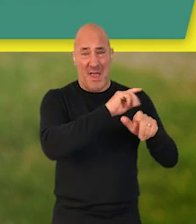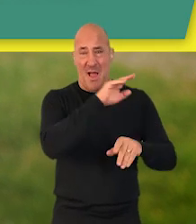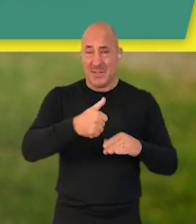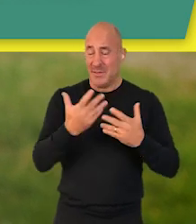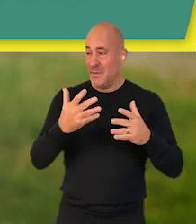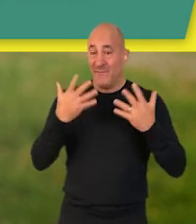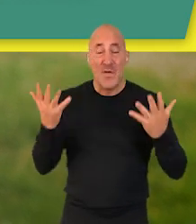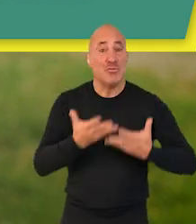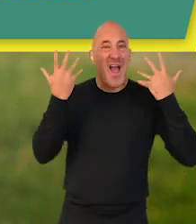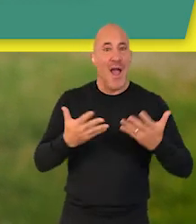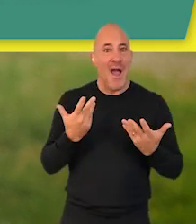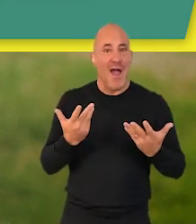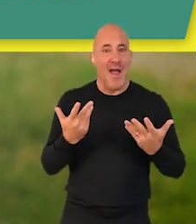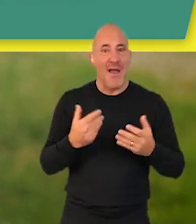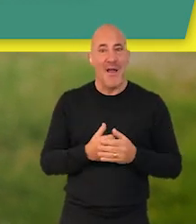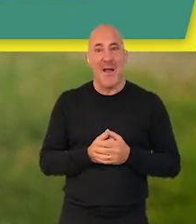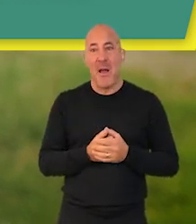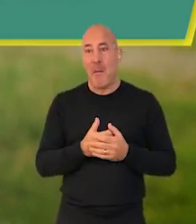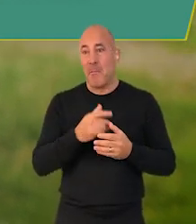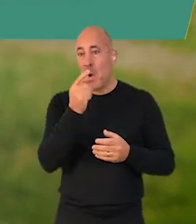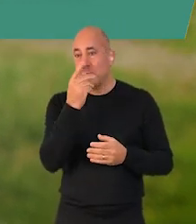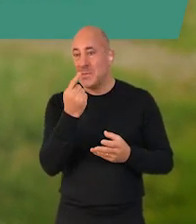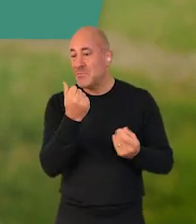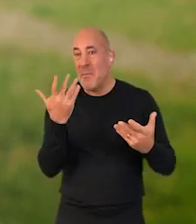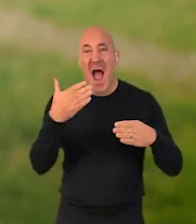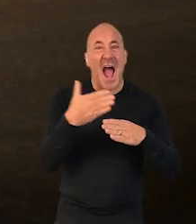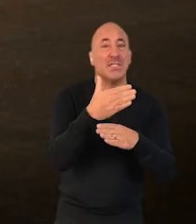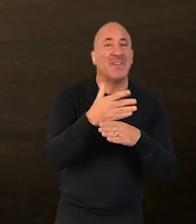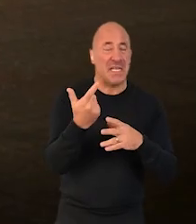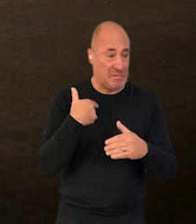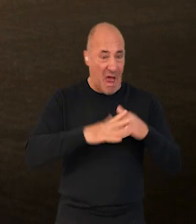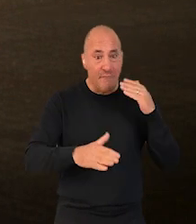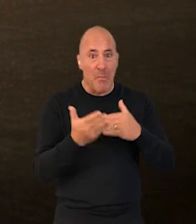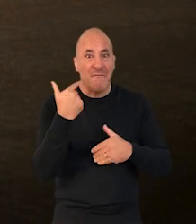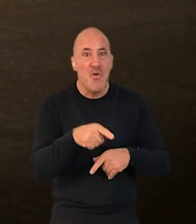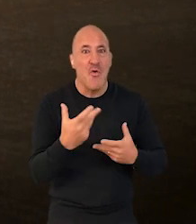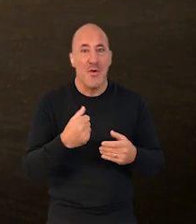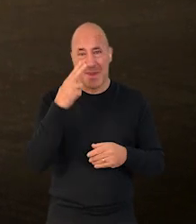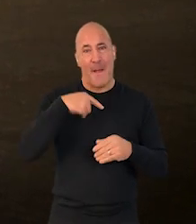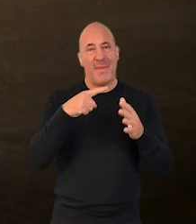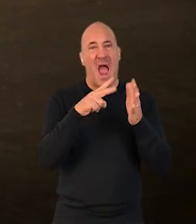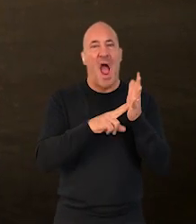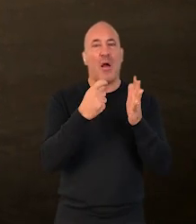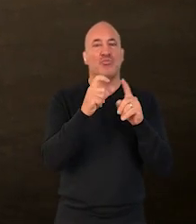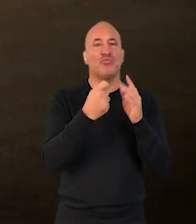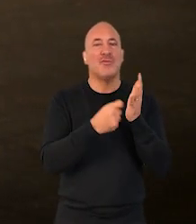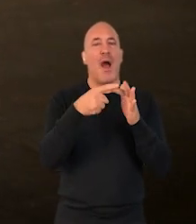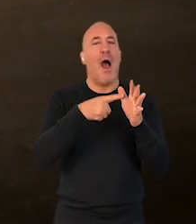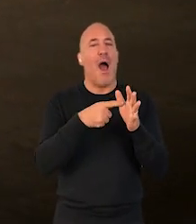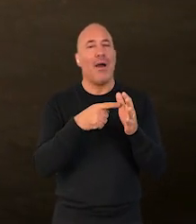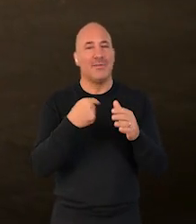the house sometimes in the fresh air, and they get to do probably some activities never done before. My name is Andrew